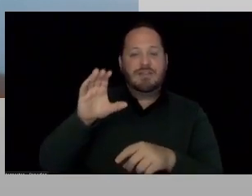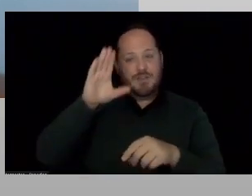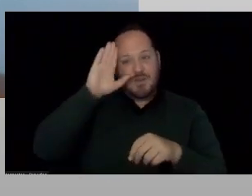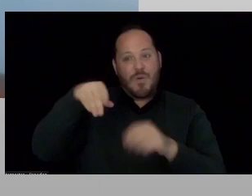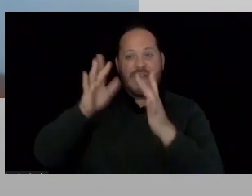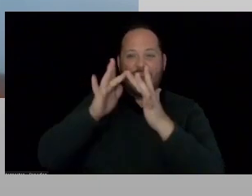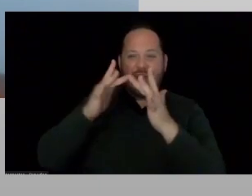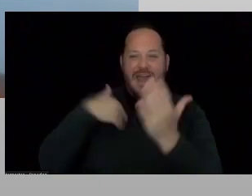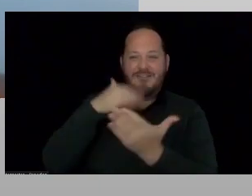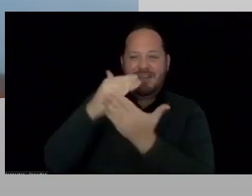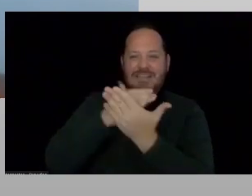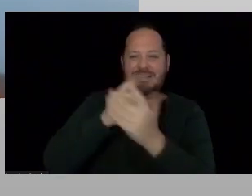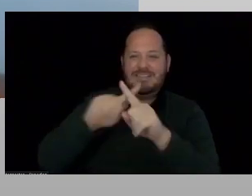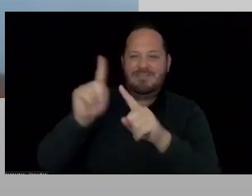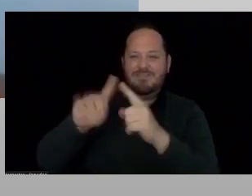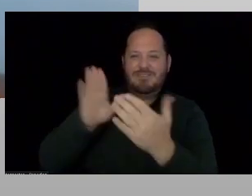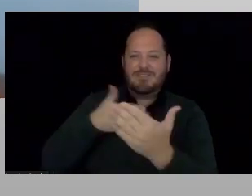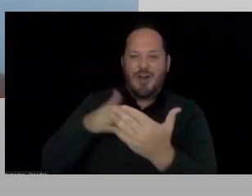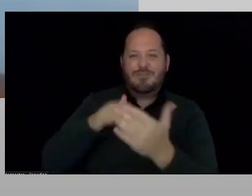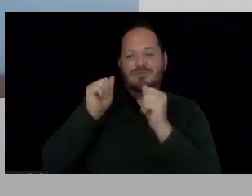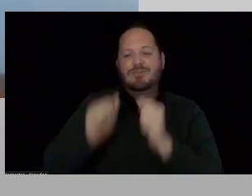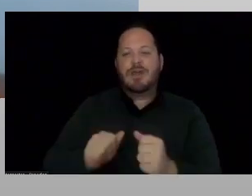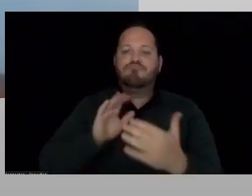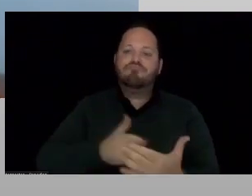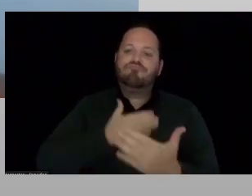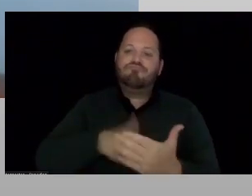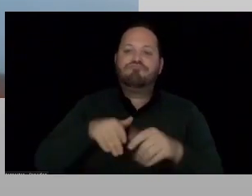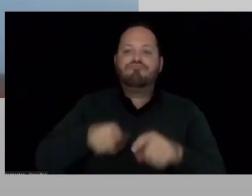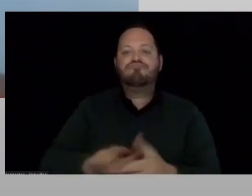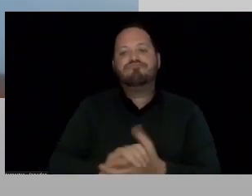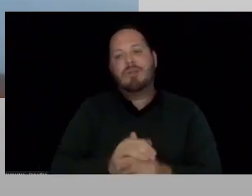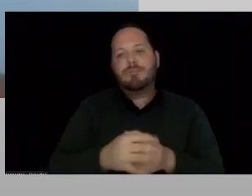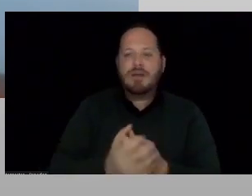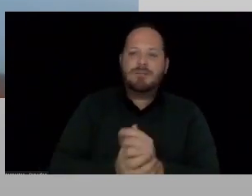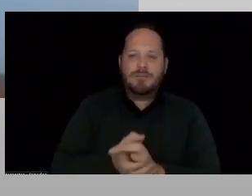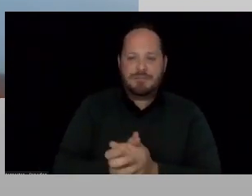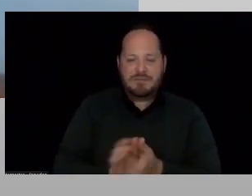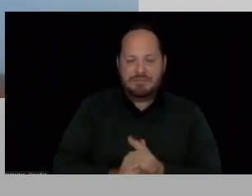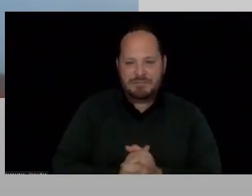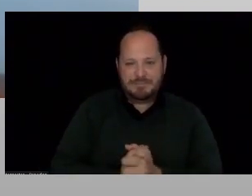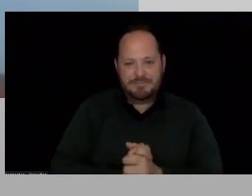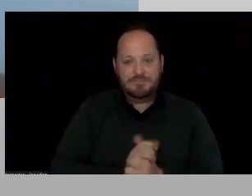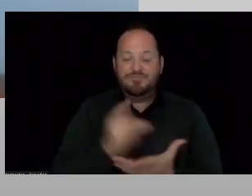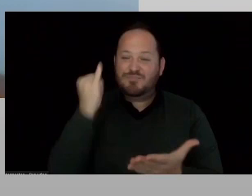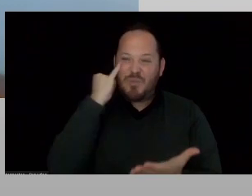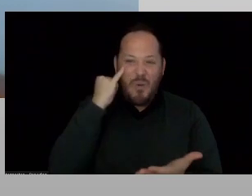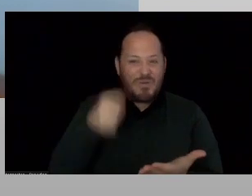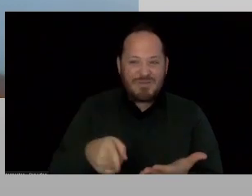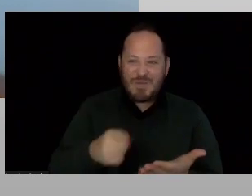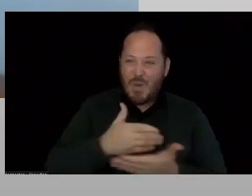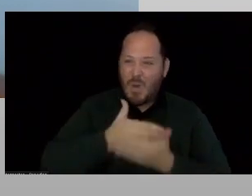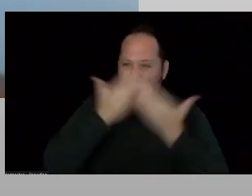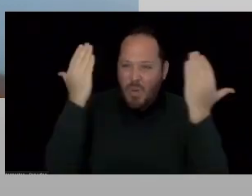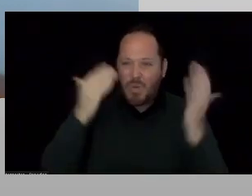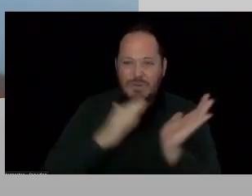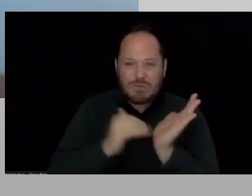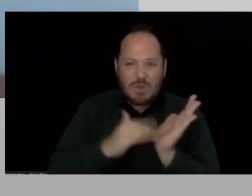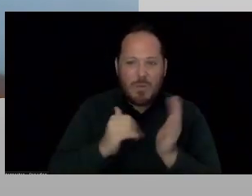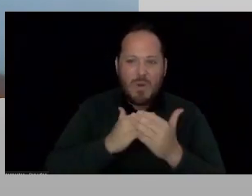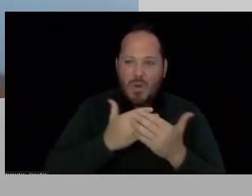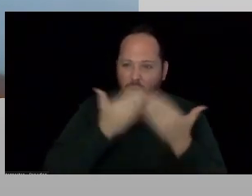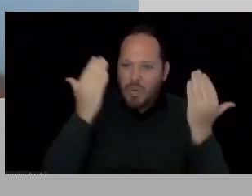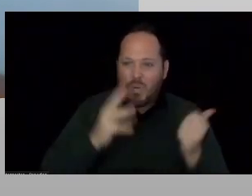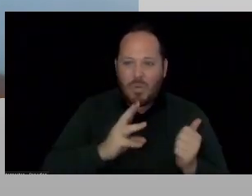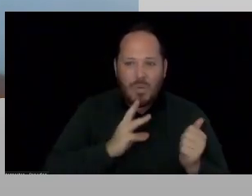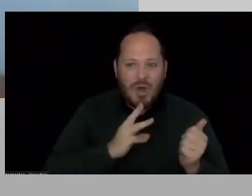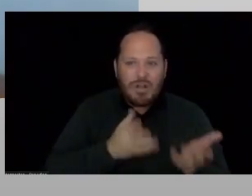hand washing. And then if you don't have soap and water, that's the time to use a hand sanitizer with 60% or more